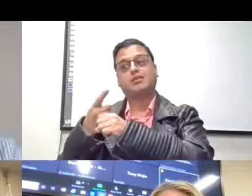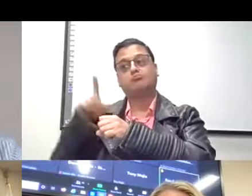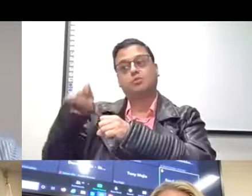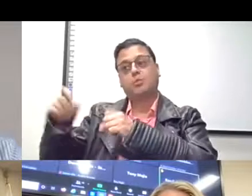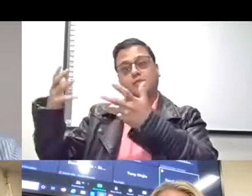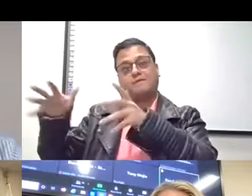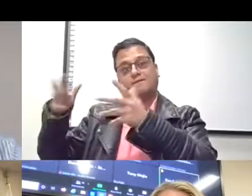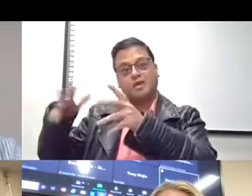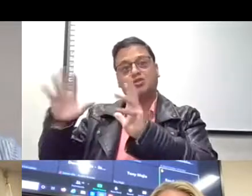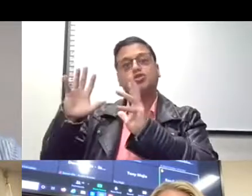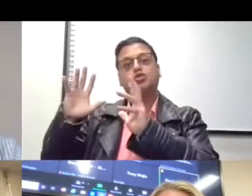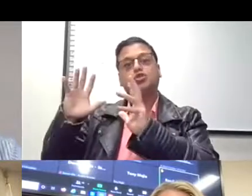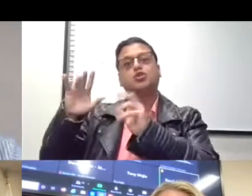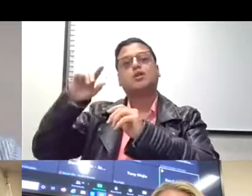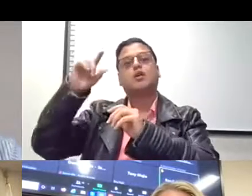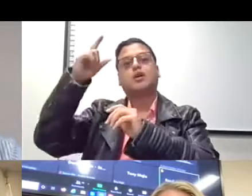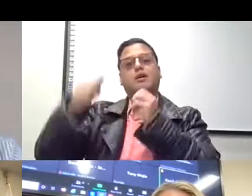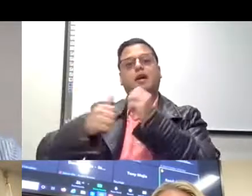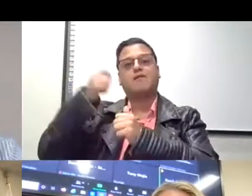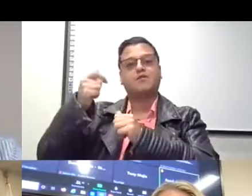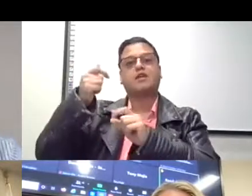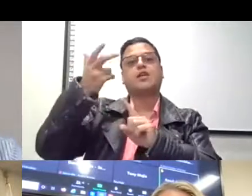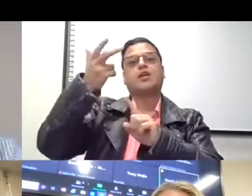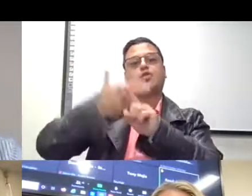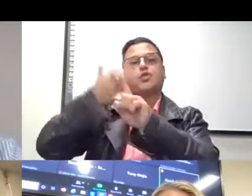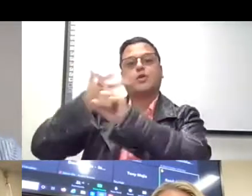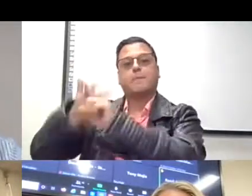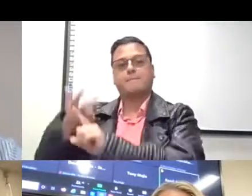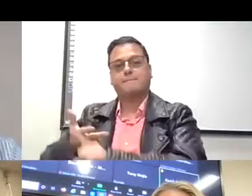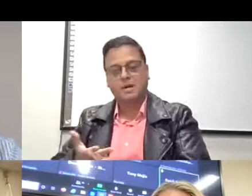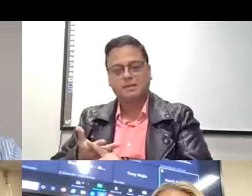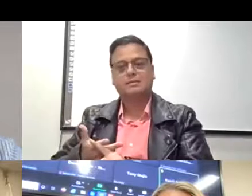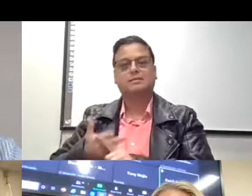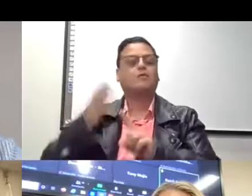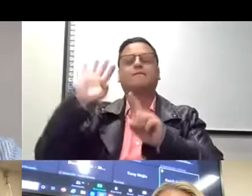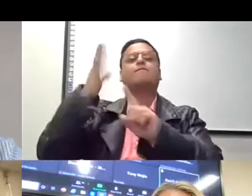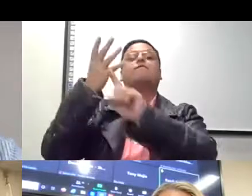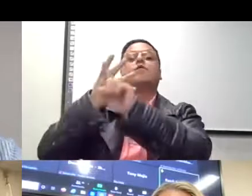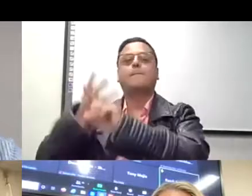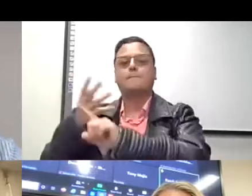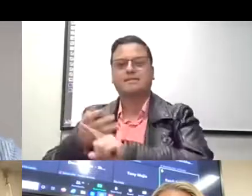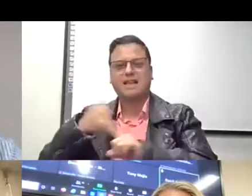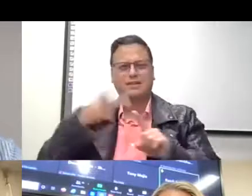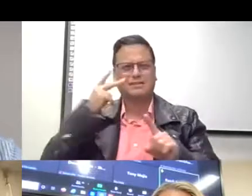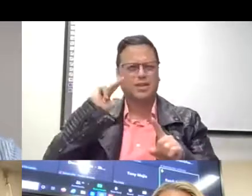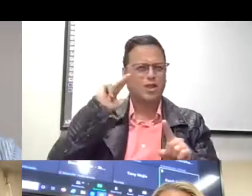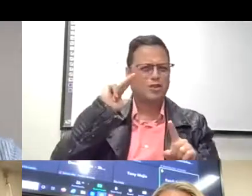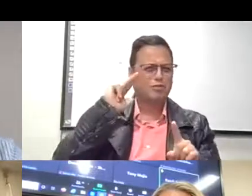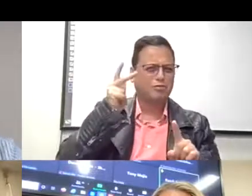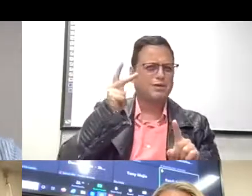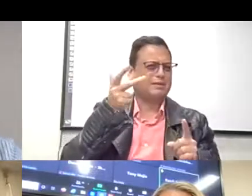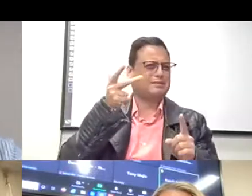done quarterly. And on here I see three updates across the year. And I